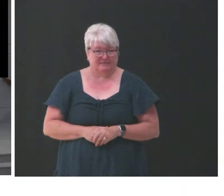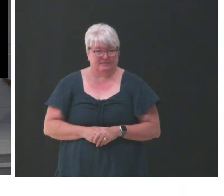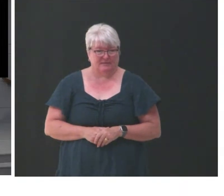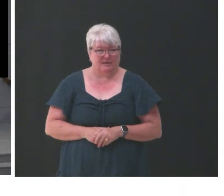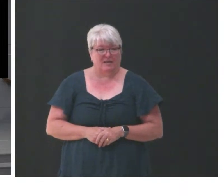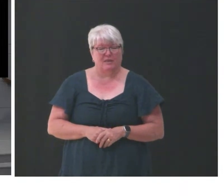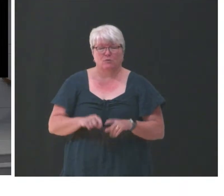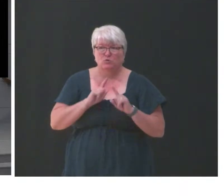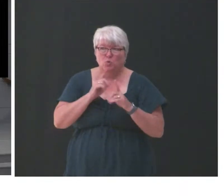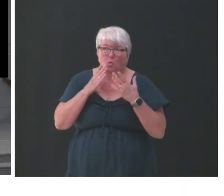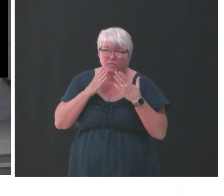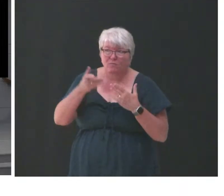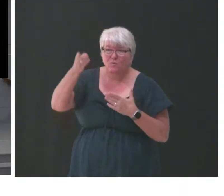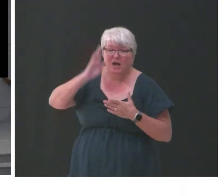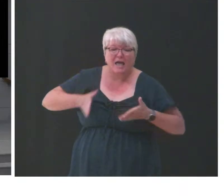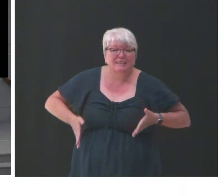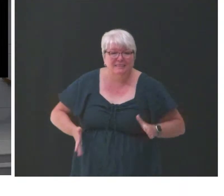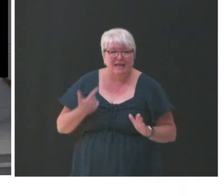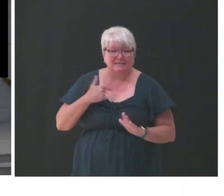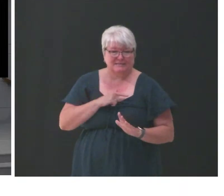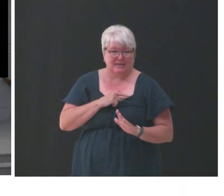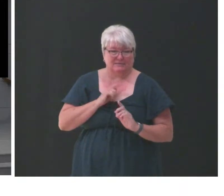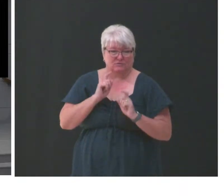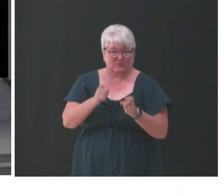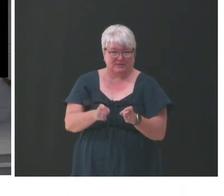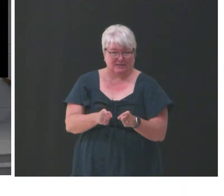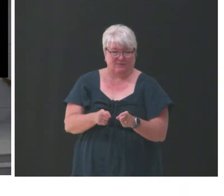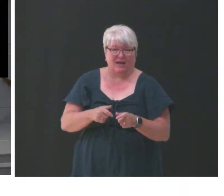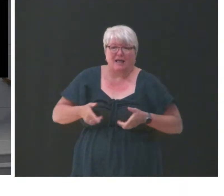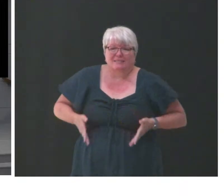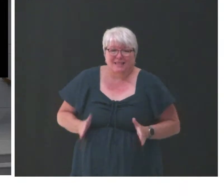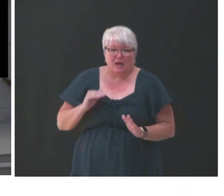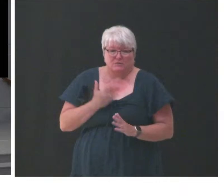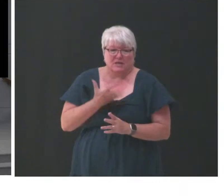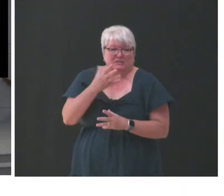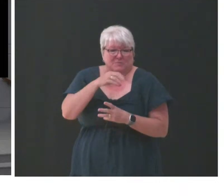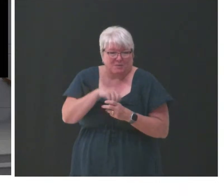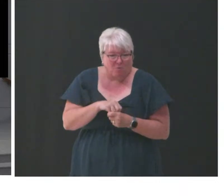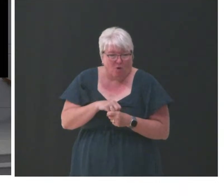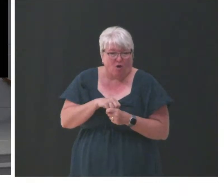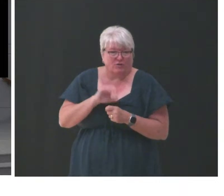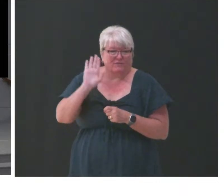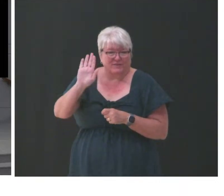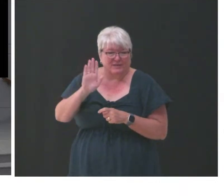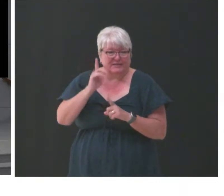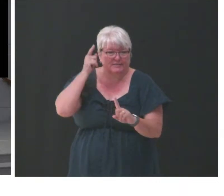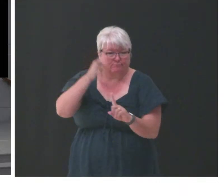we're so thankful when God lets us do that, and God allows us to be a part of things like that.